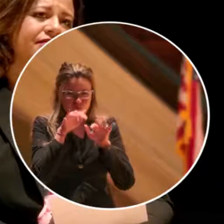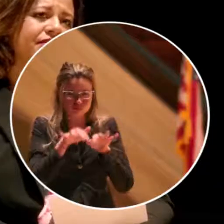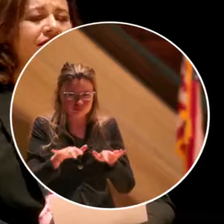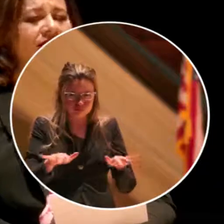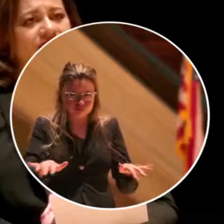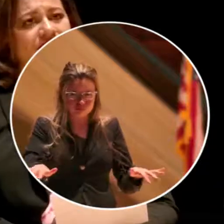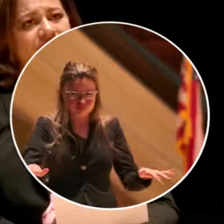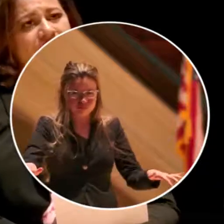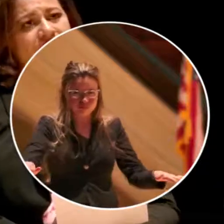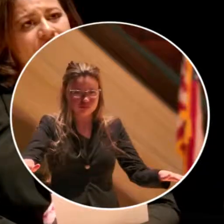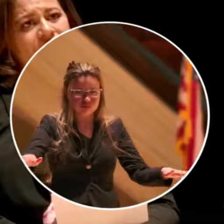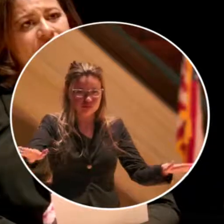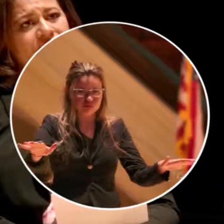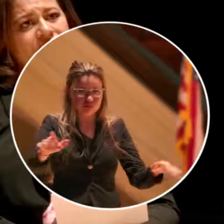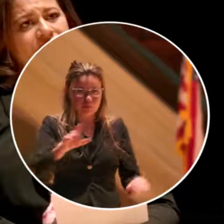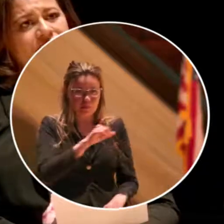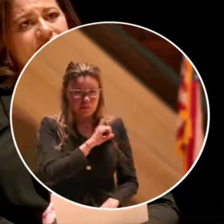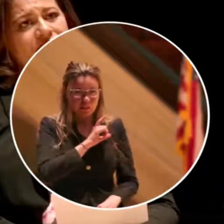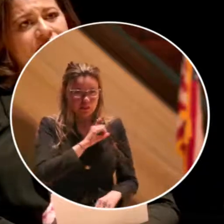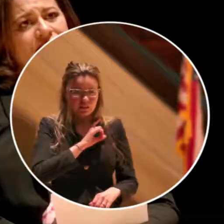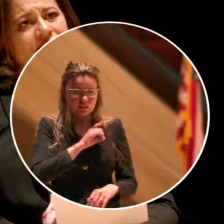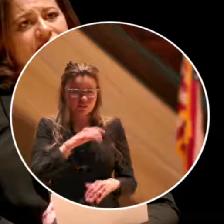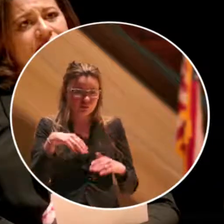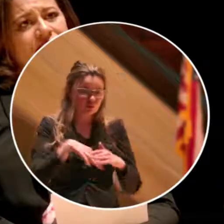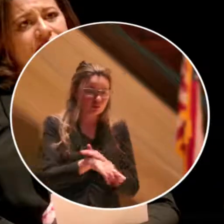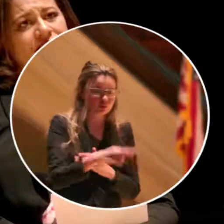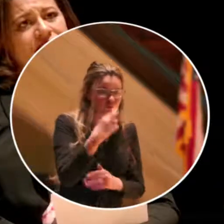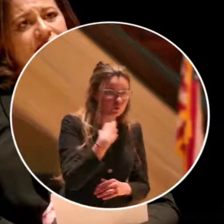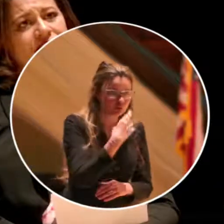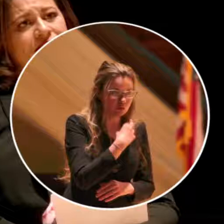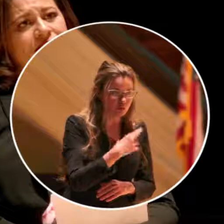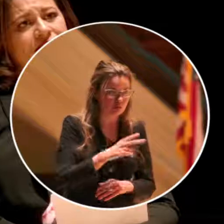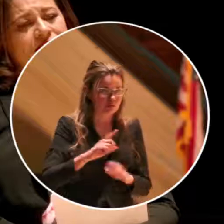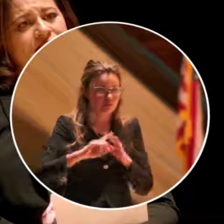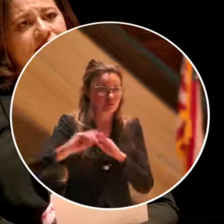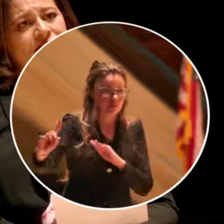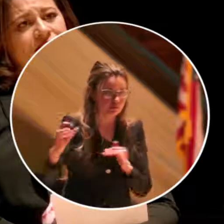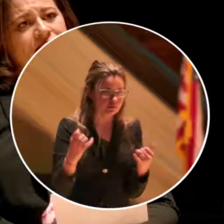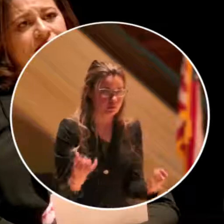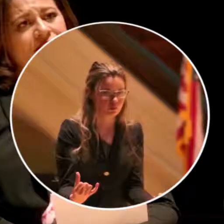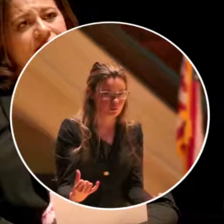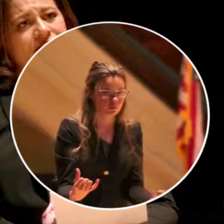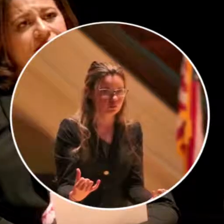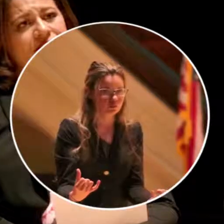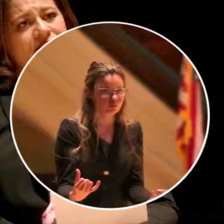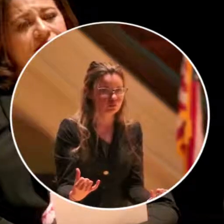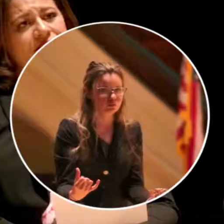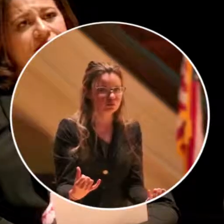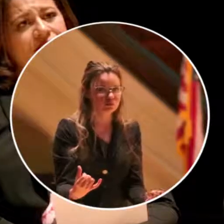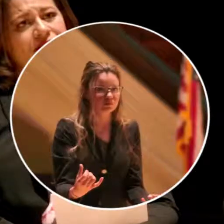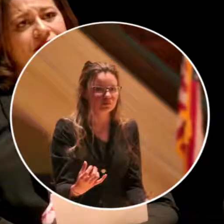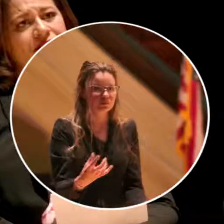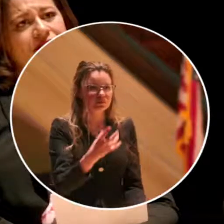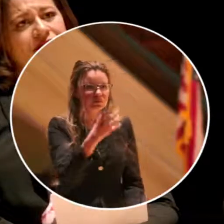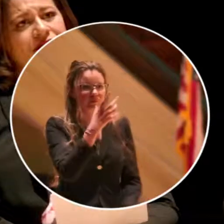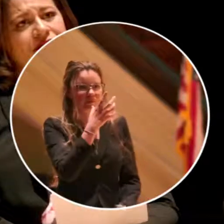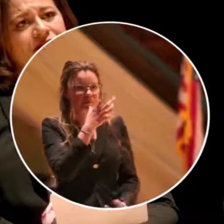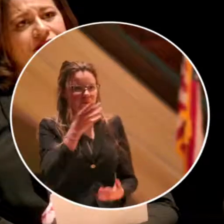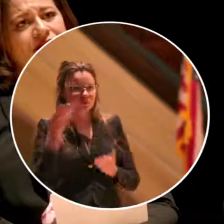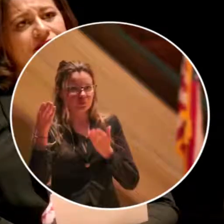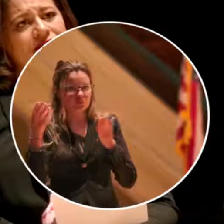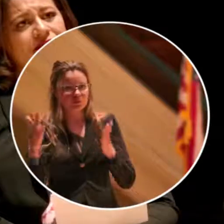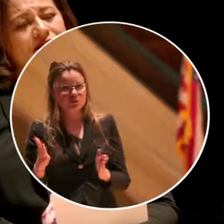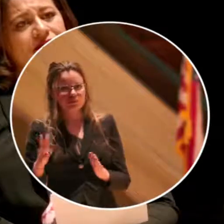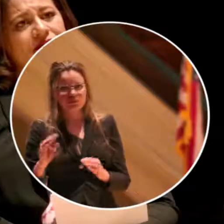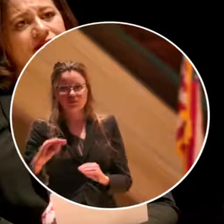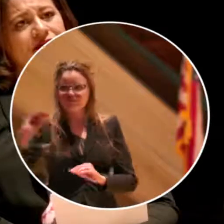the break wall, cops came into the restaurant and said, "Get out, now." Mom and her waitstaff put a few things up